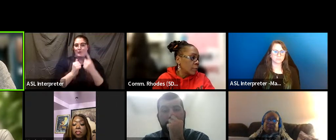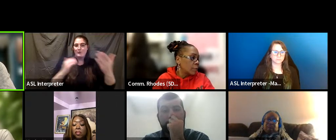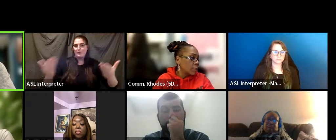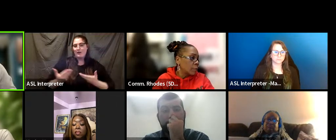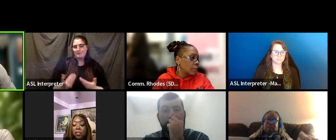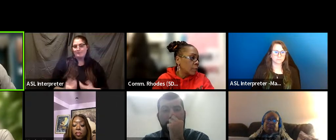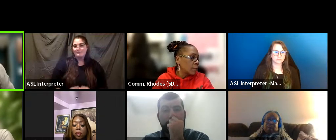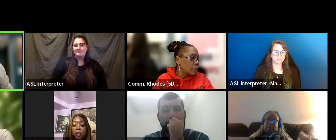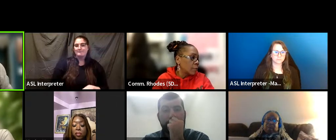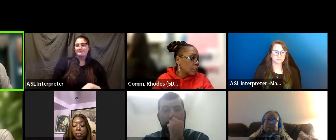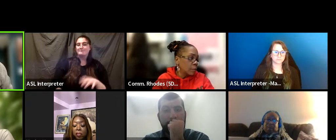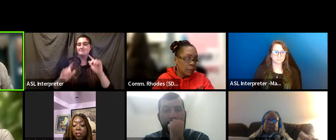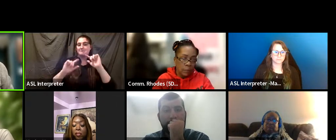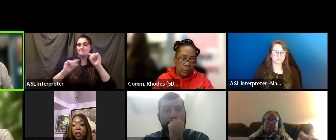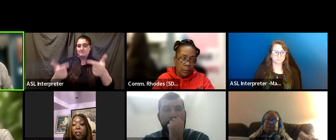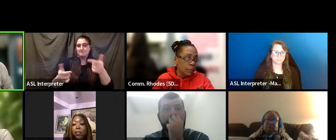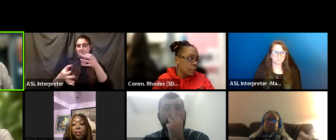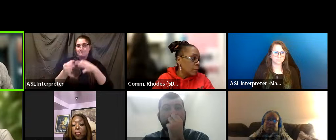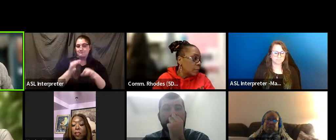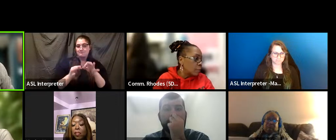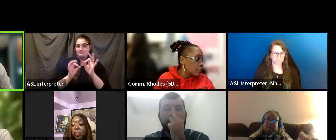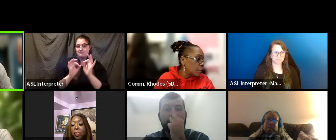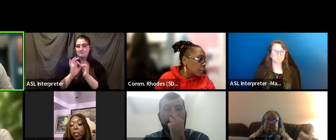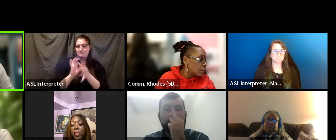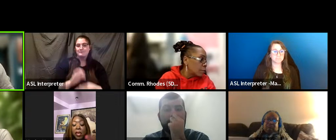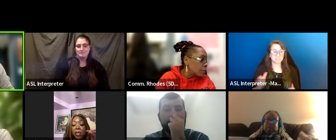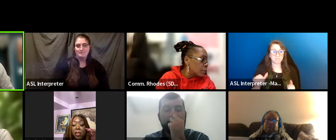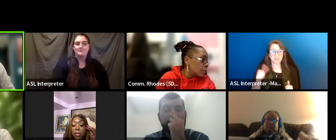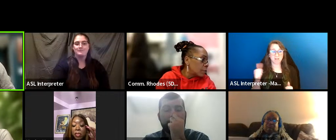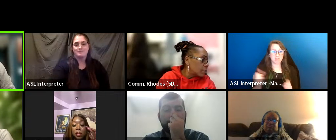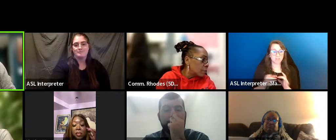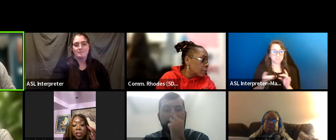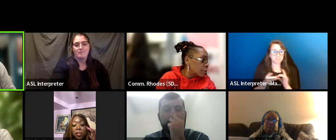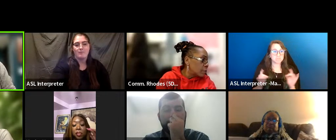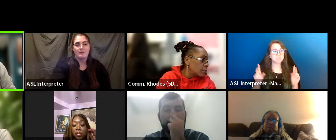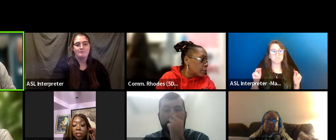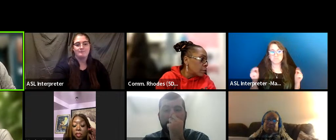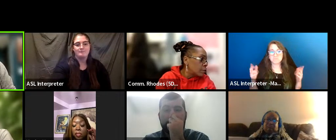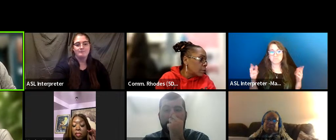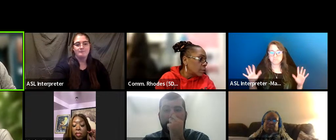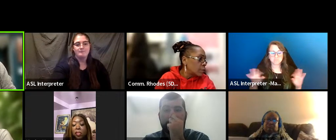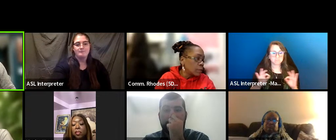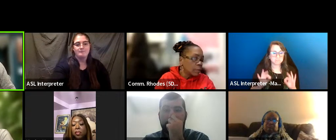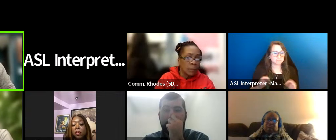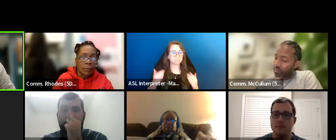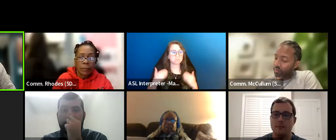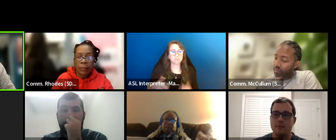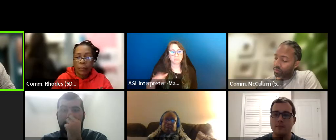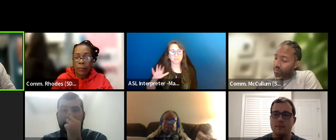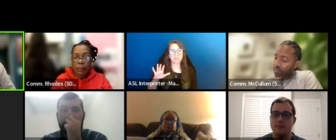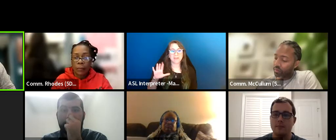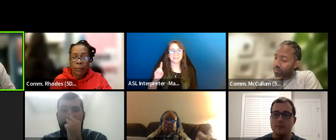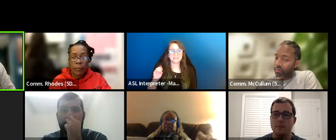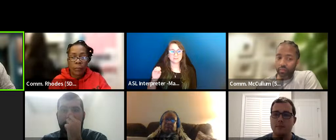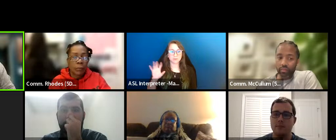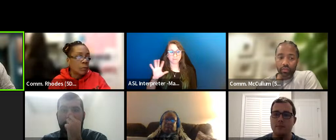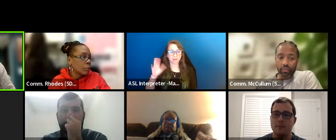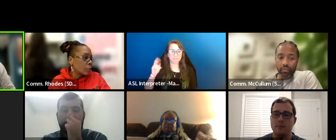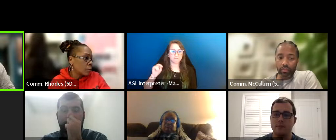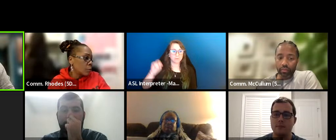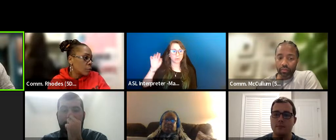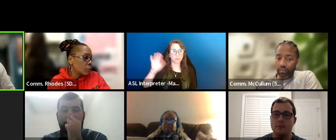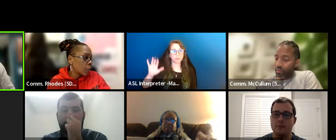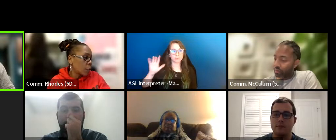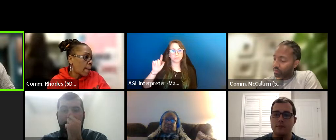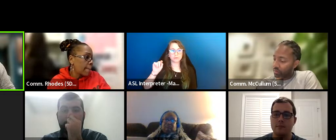Perfect. Anything else, Commissioner? That's all. Okay, perfect. I am 5D05, which is Northern